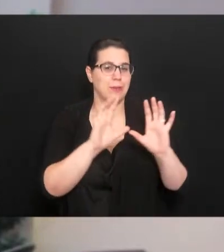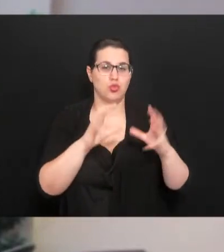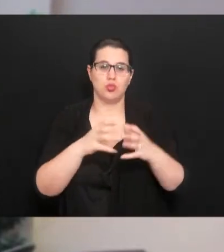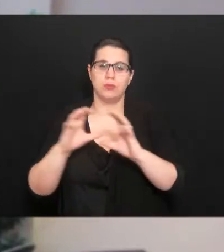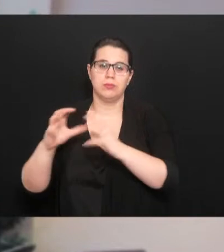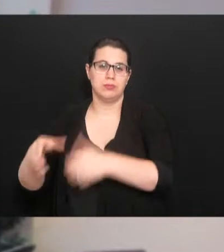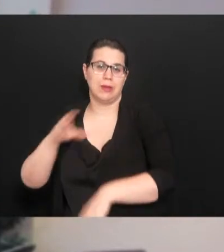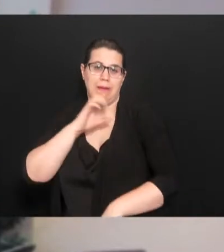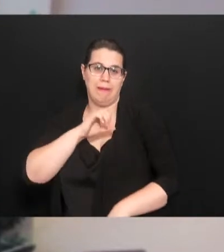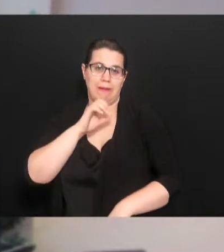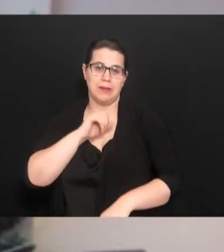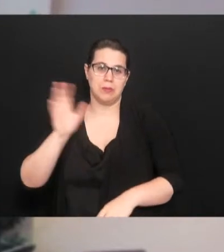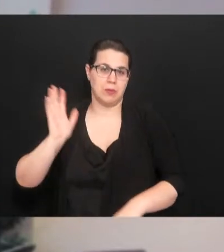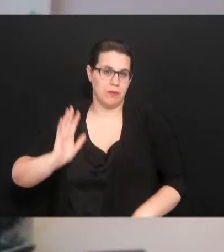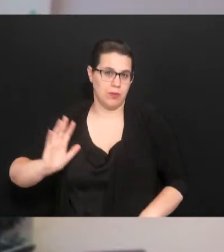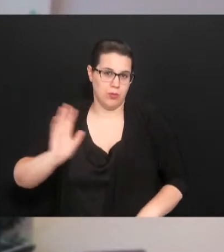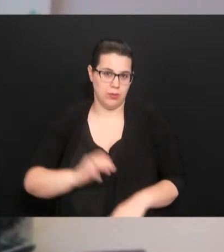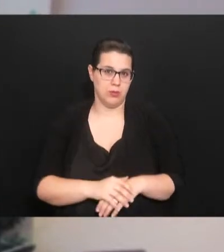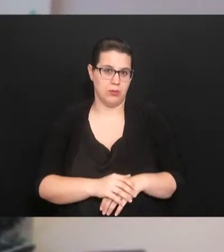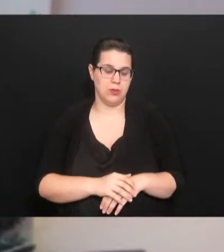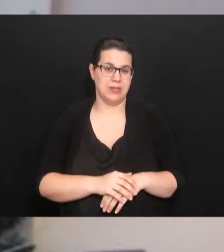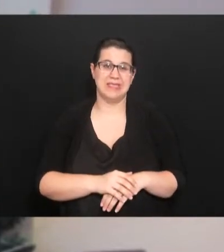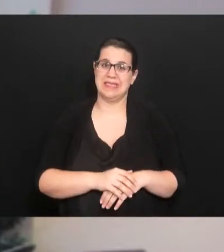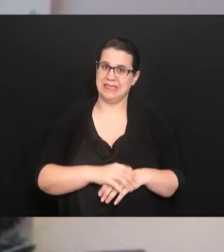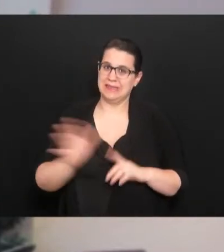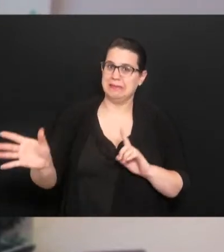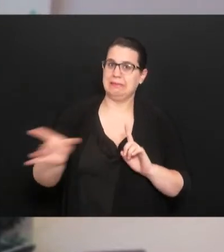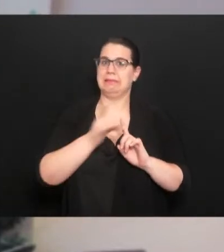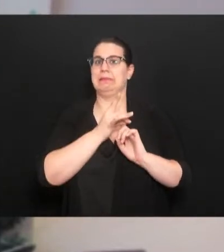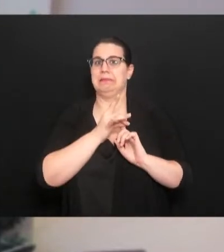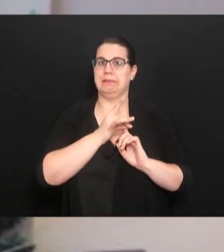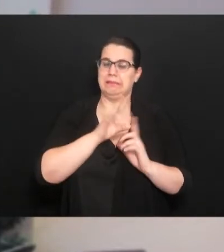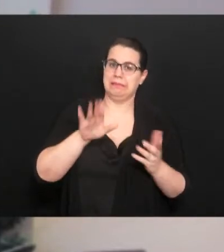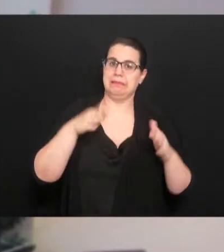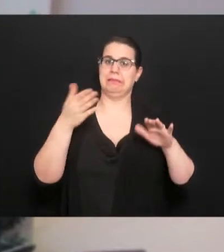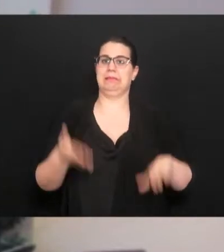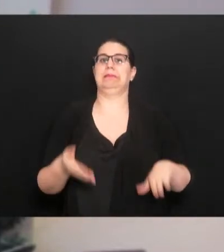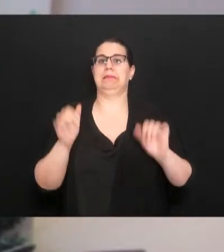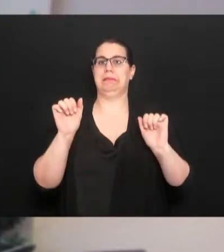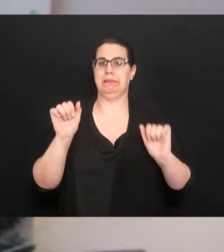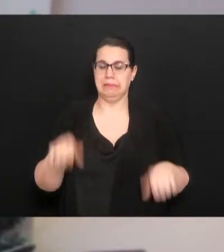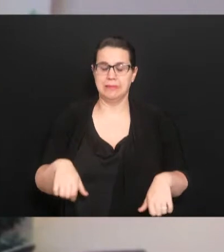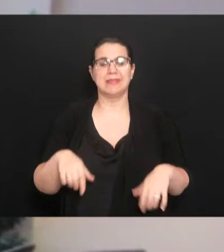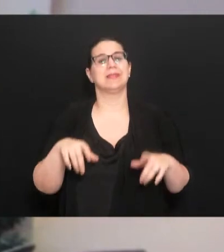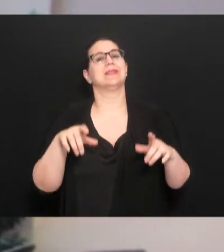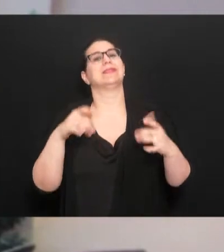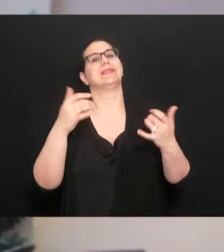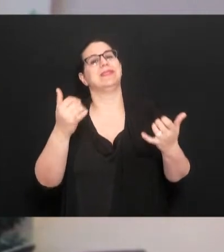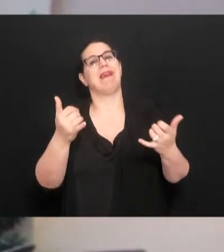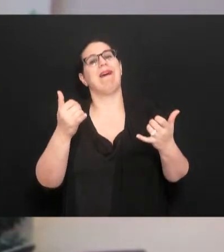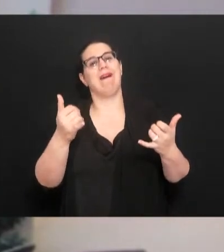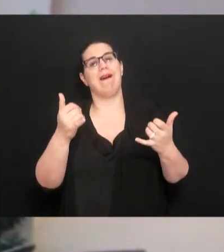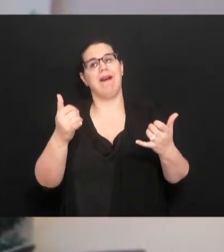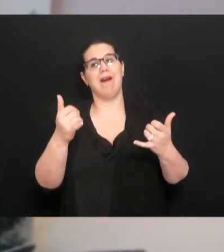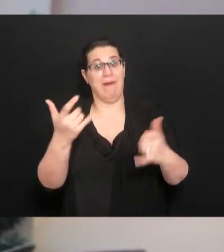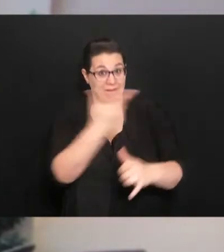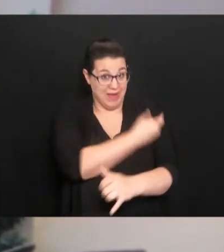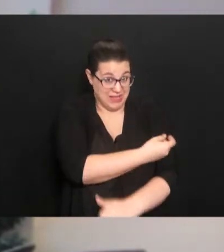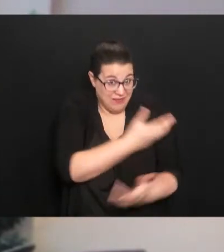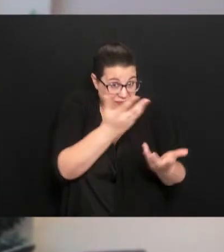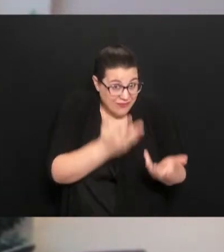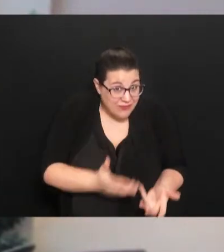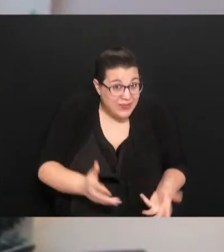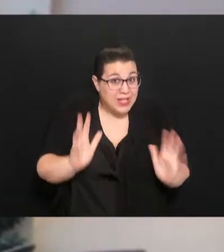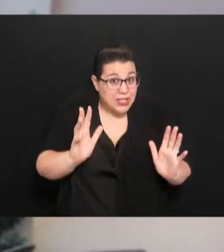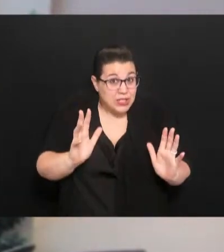before who are at risk for severe consequences and death from COVID-19 now are in that group that may have been vaccinated a